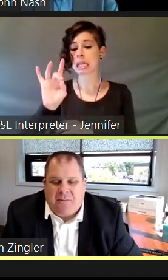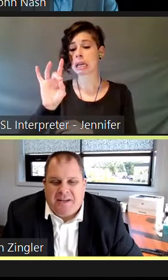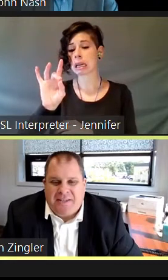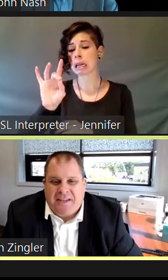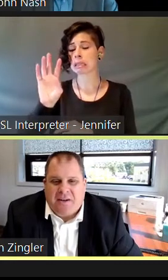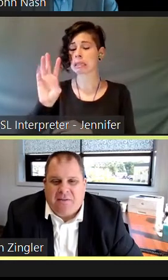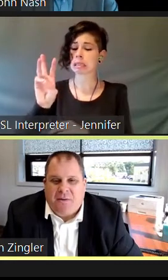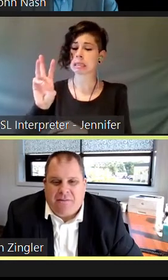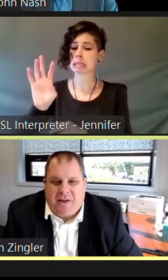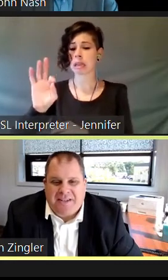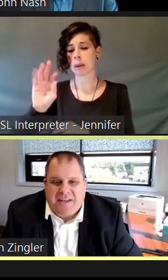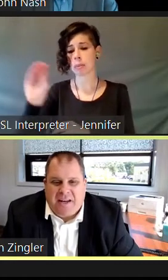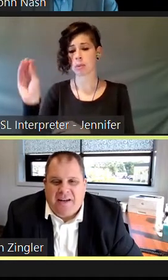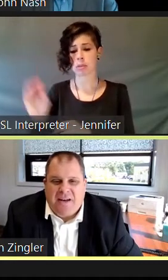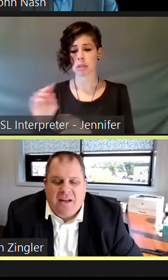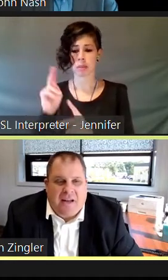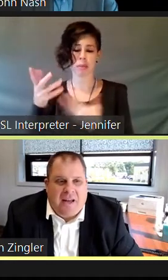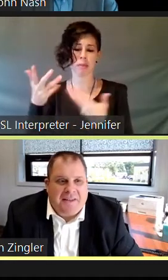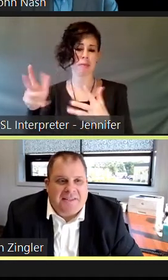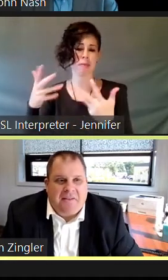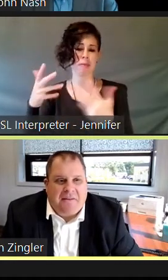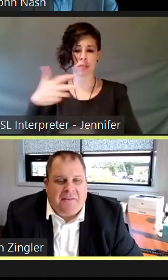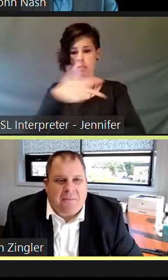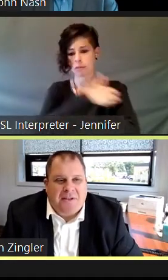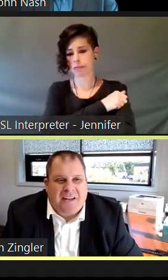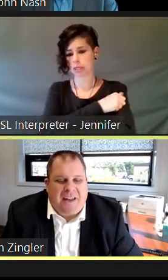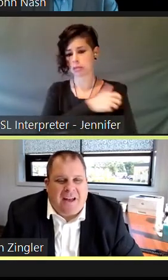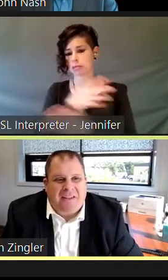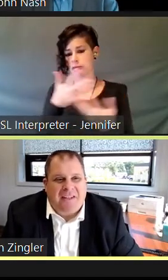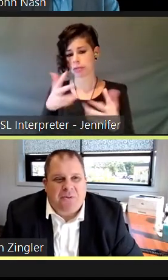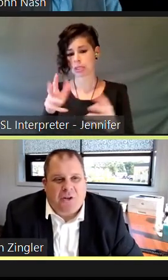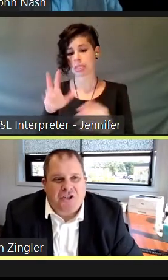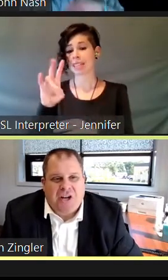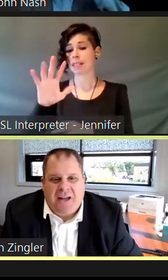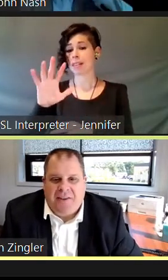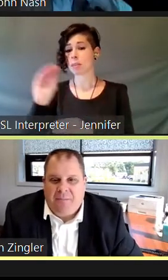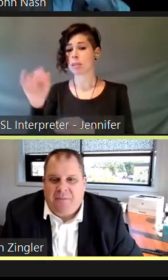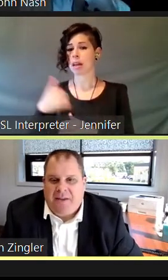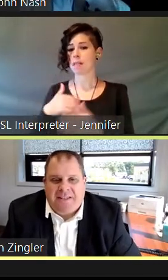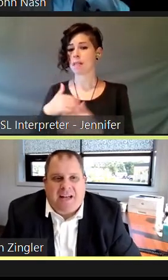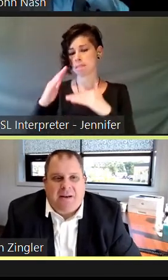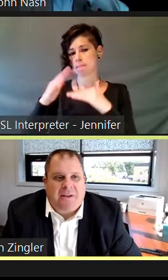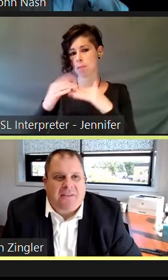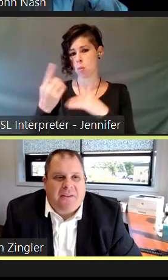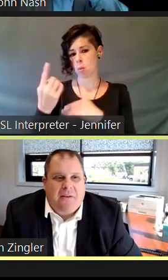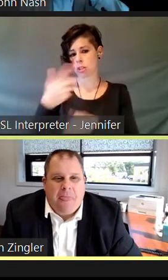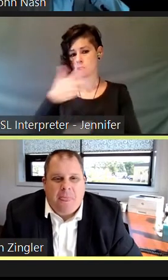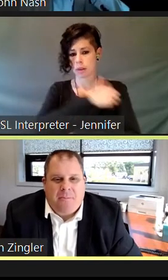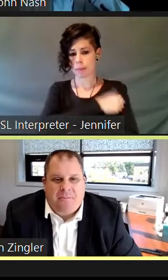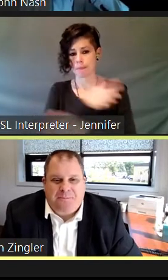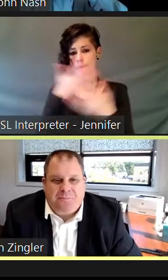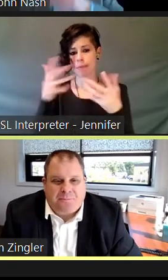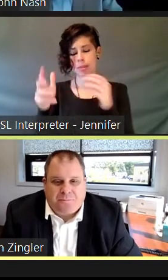69% of the residents are fully vaccinated, and 75% have at least one shot in them. Next slide, please.